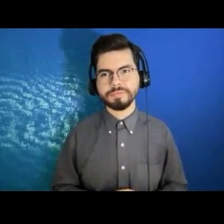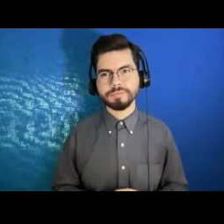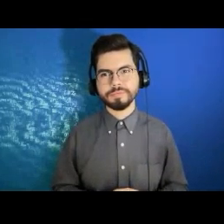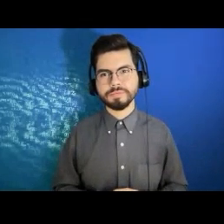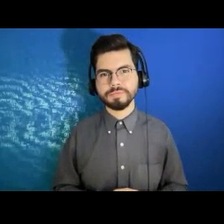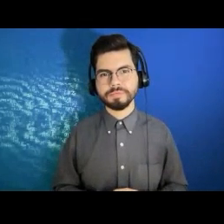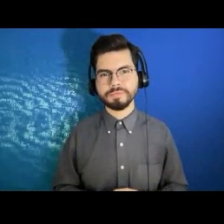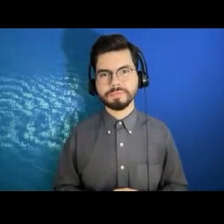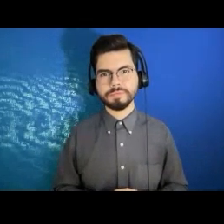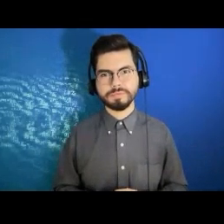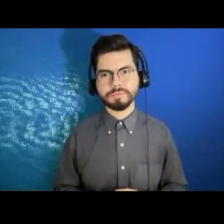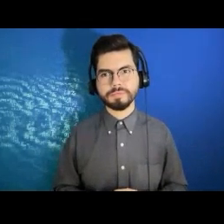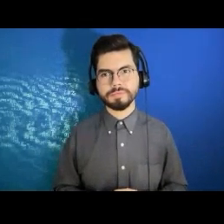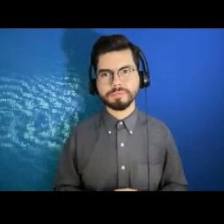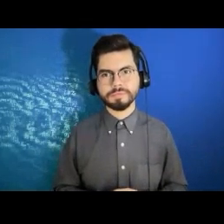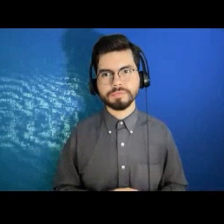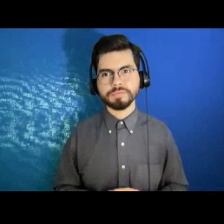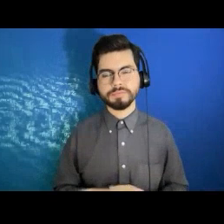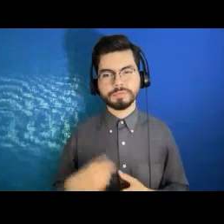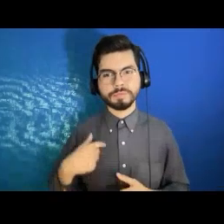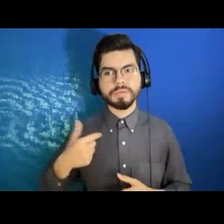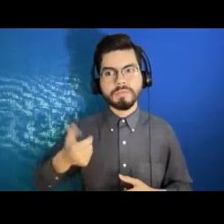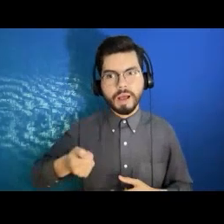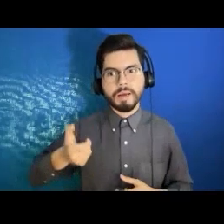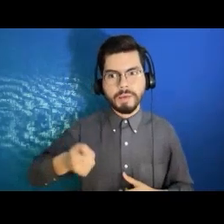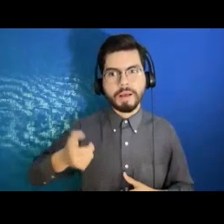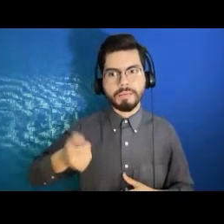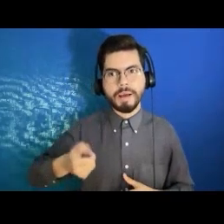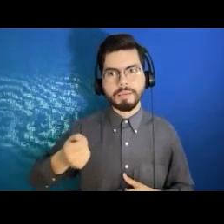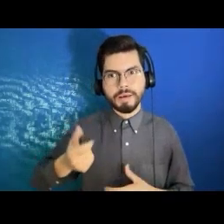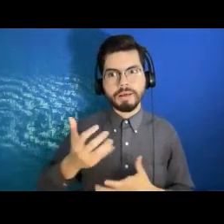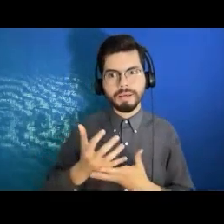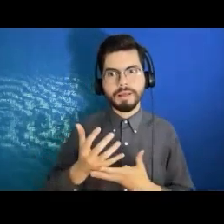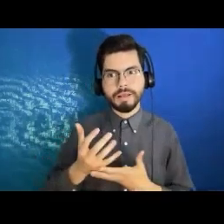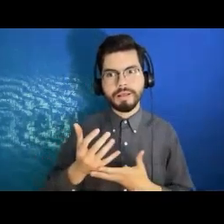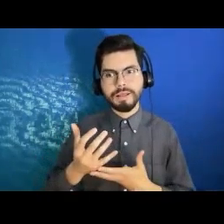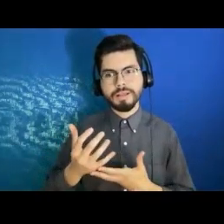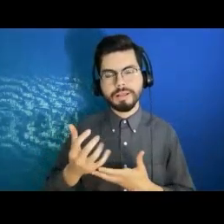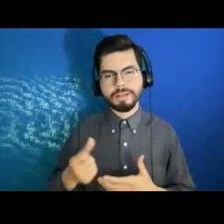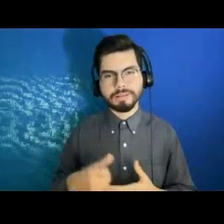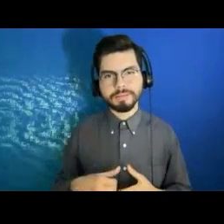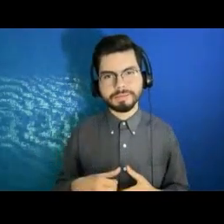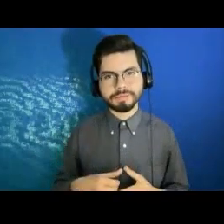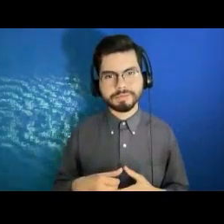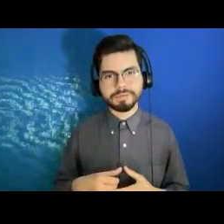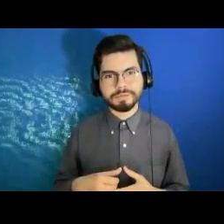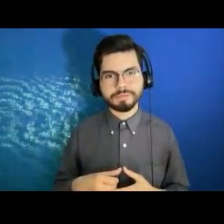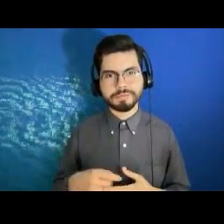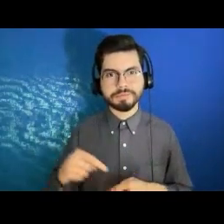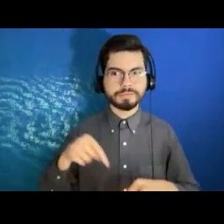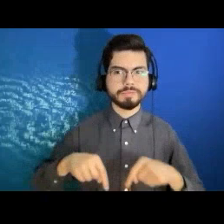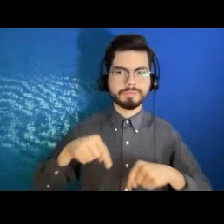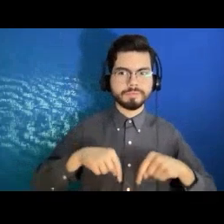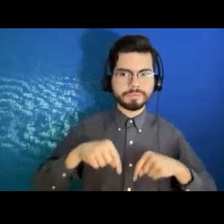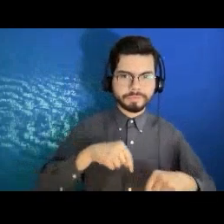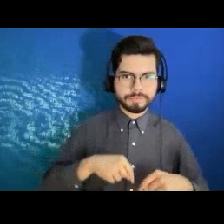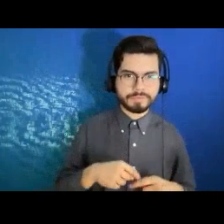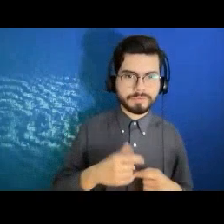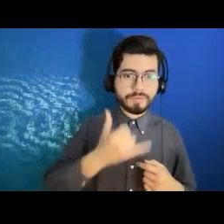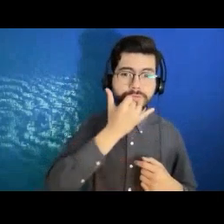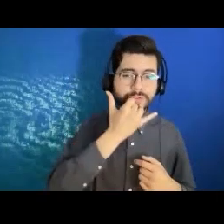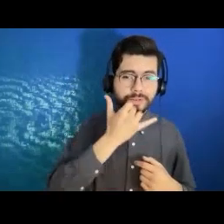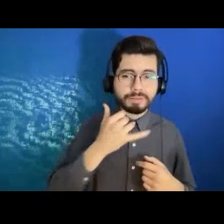See if I've outrun my clicker. No, not that way. Go the other way. Oh, then